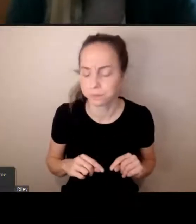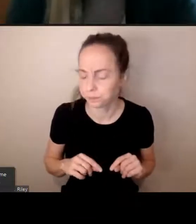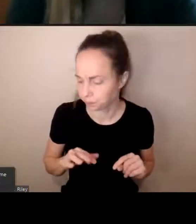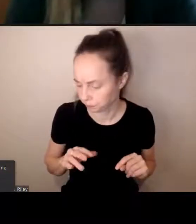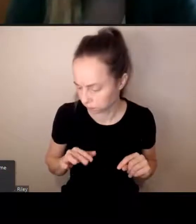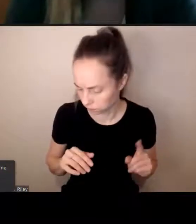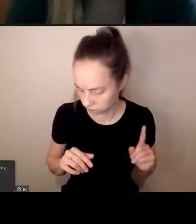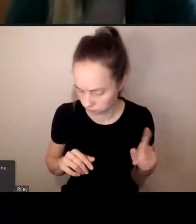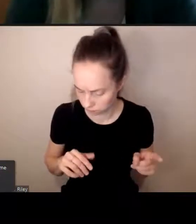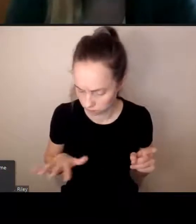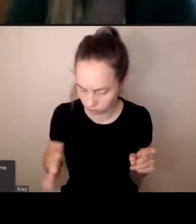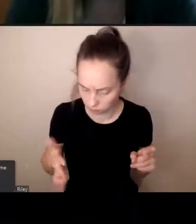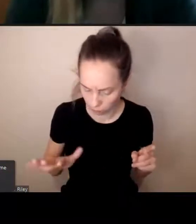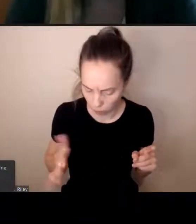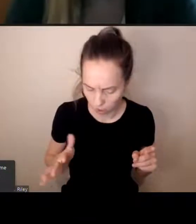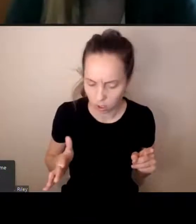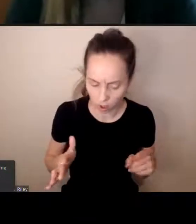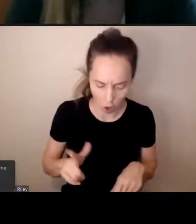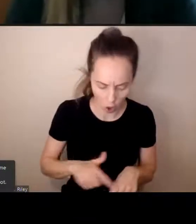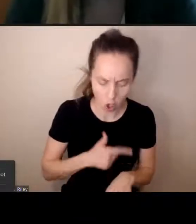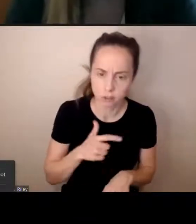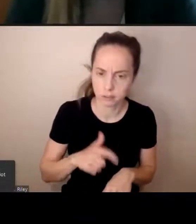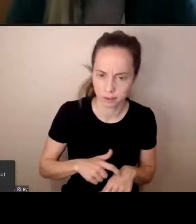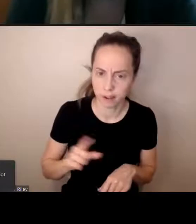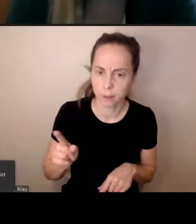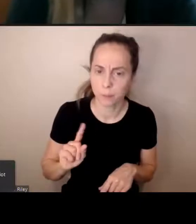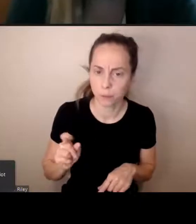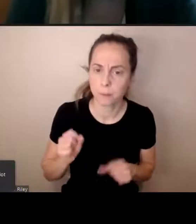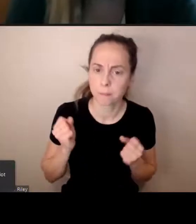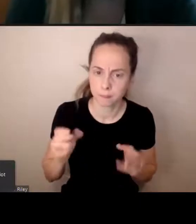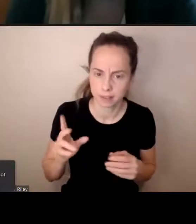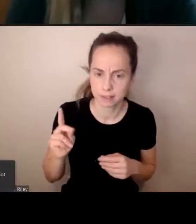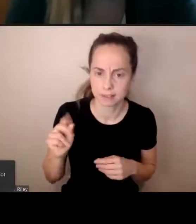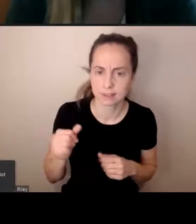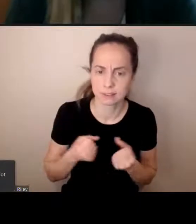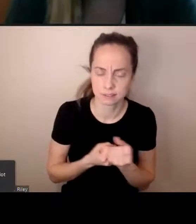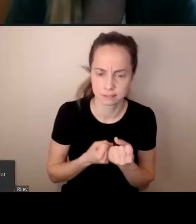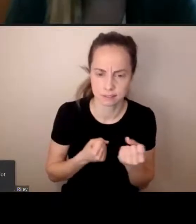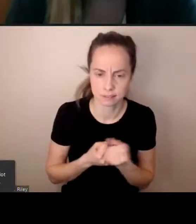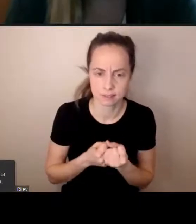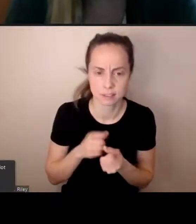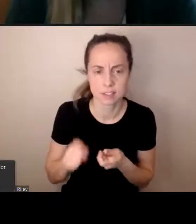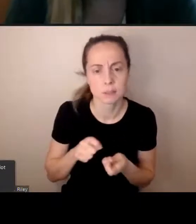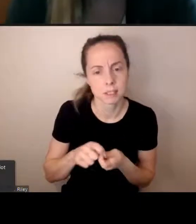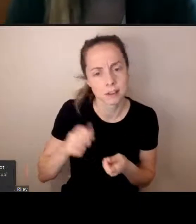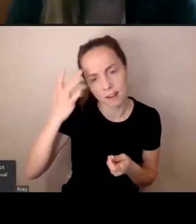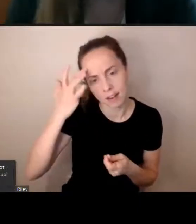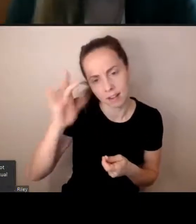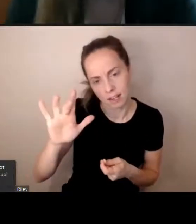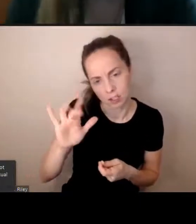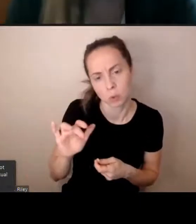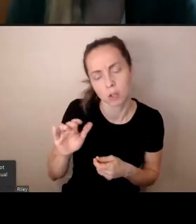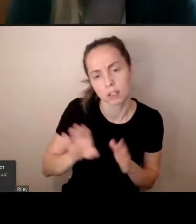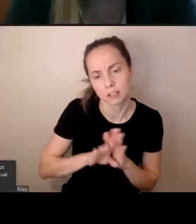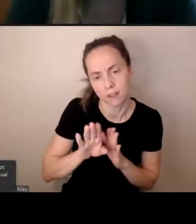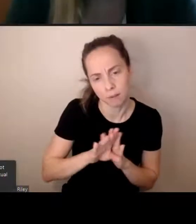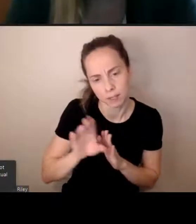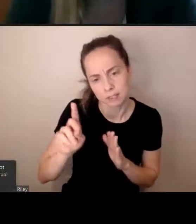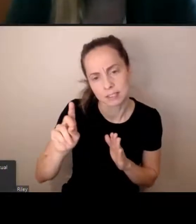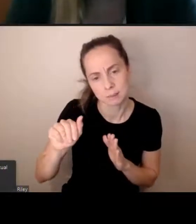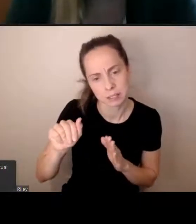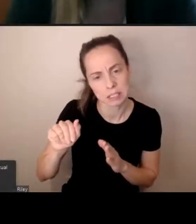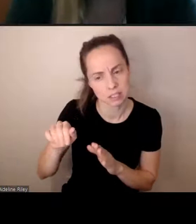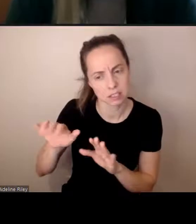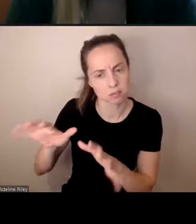kind of a pretty long period of time where a lot of disability advocates, especially in the intellectual and developmental disability space, but certainly